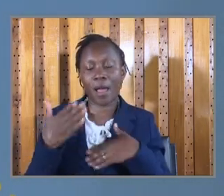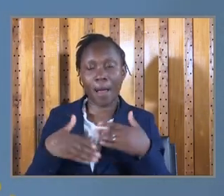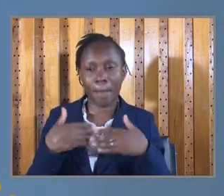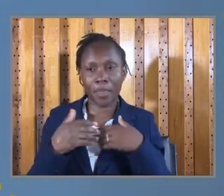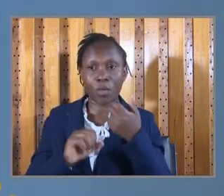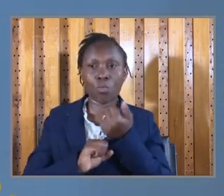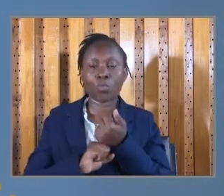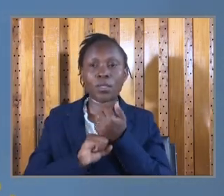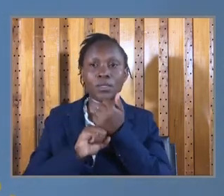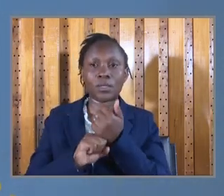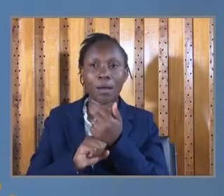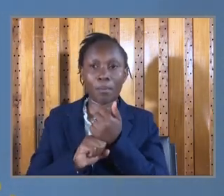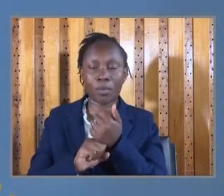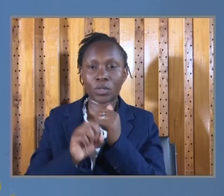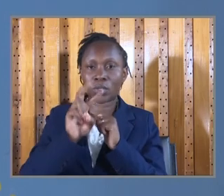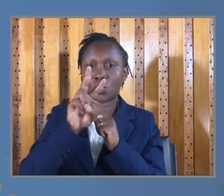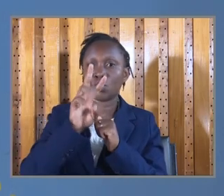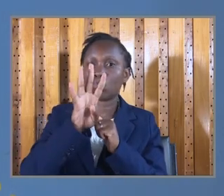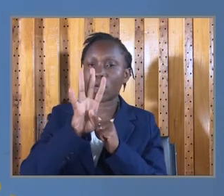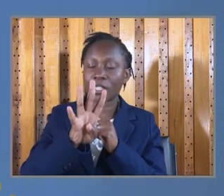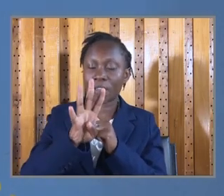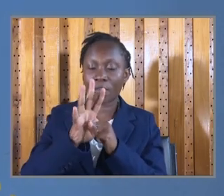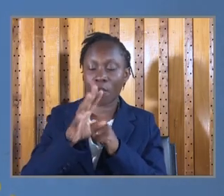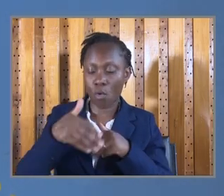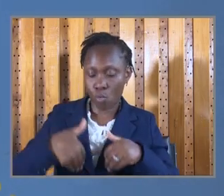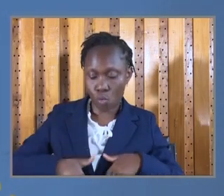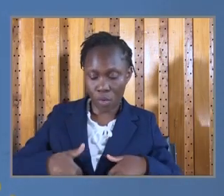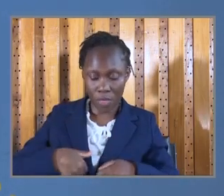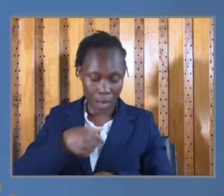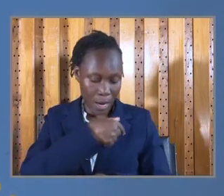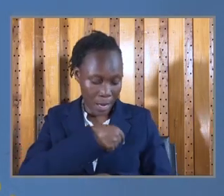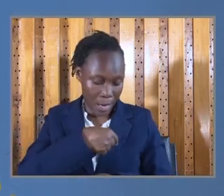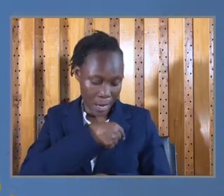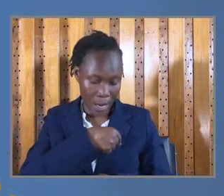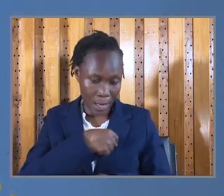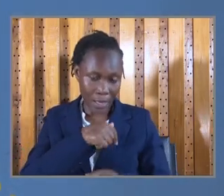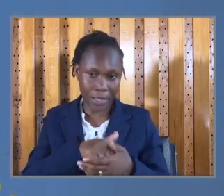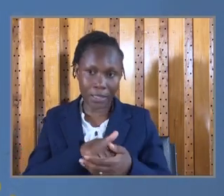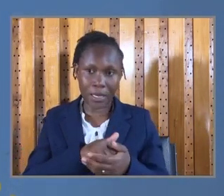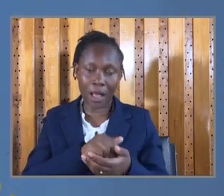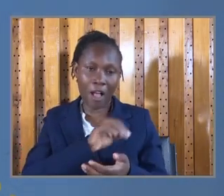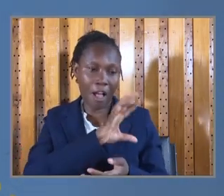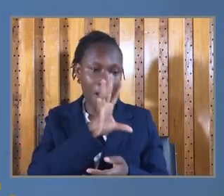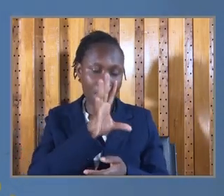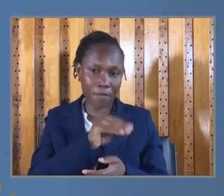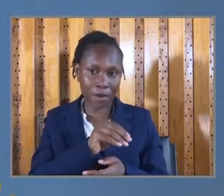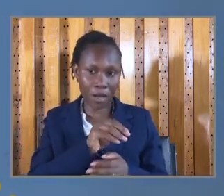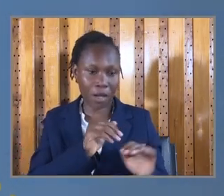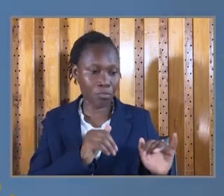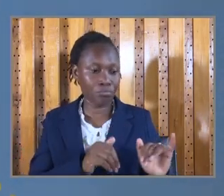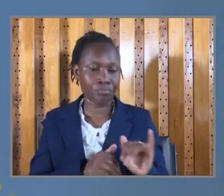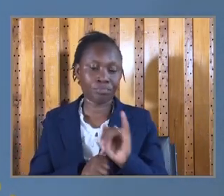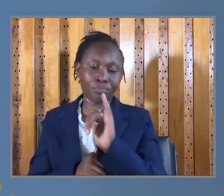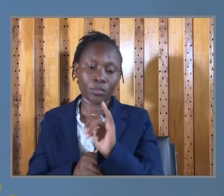participation of 24 youth delegates from our youth sounding boards across Africa to attend this summit.